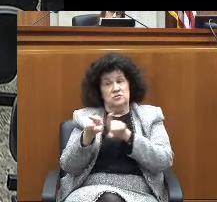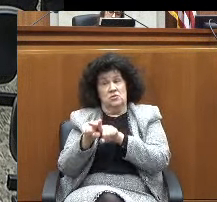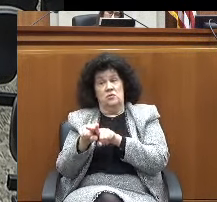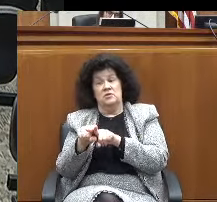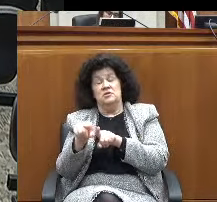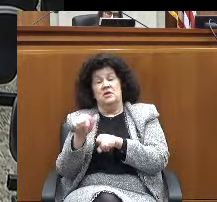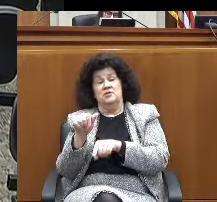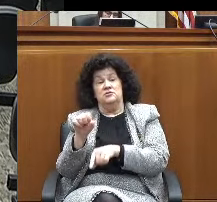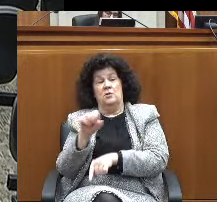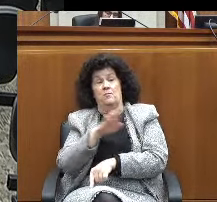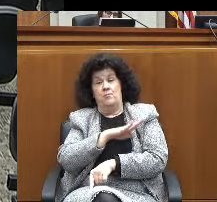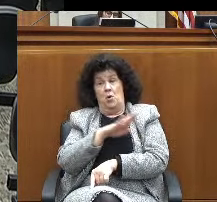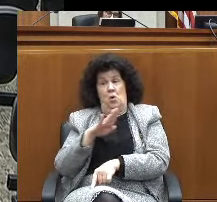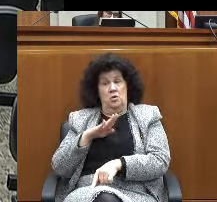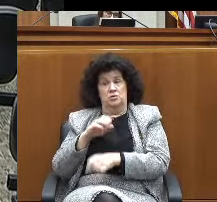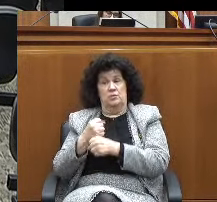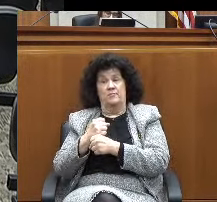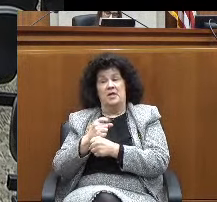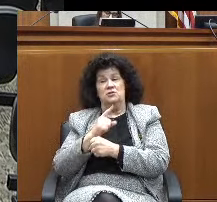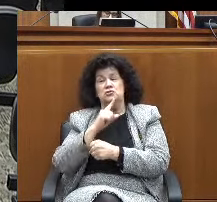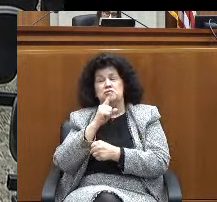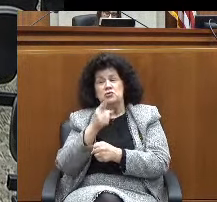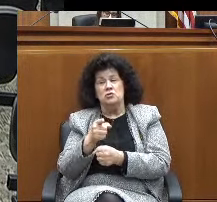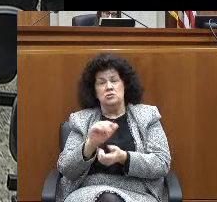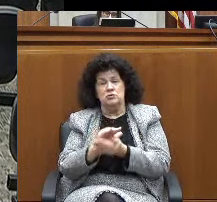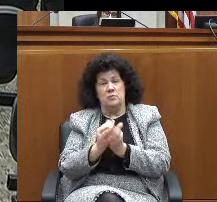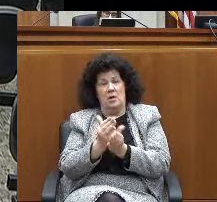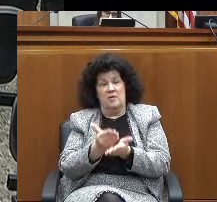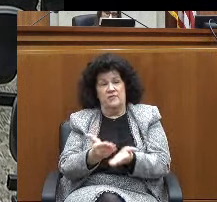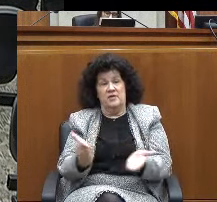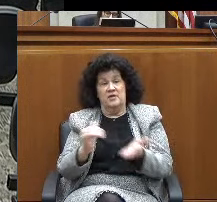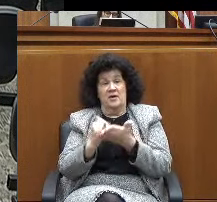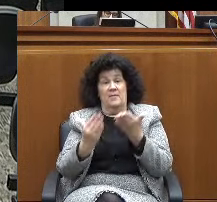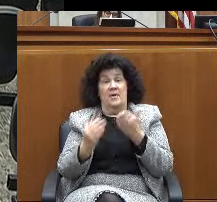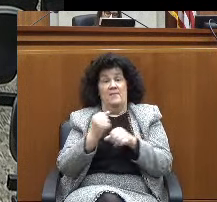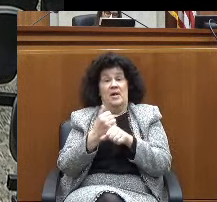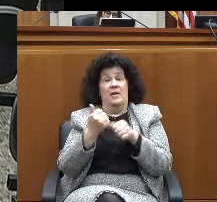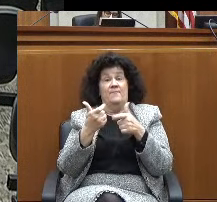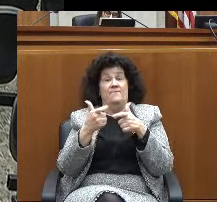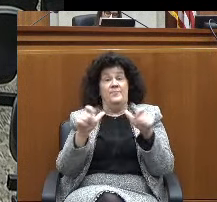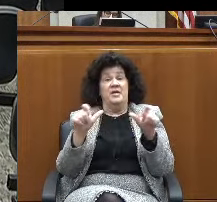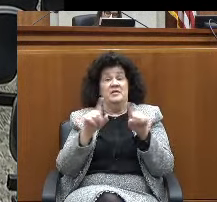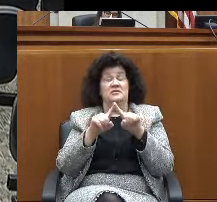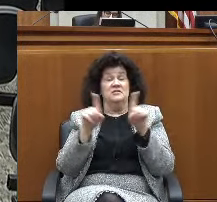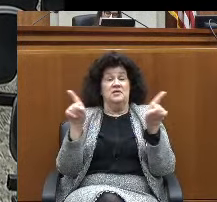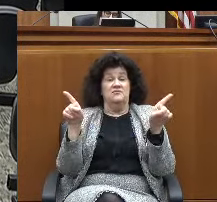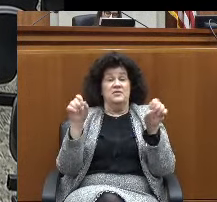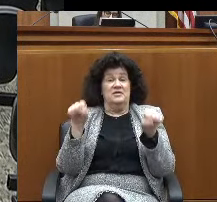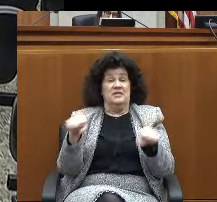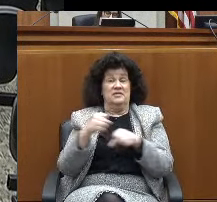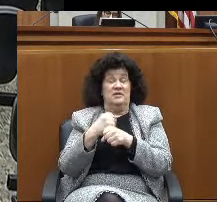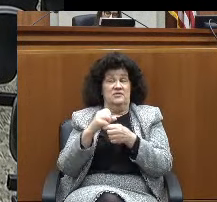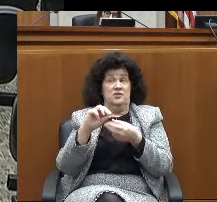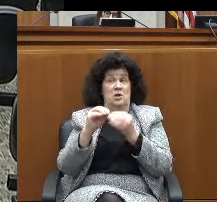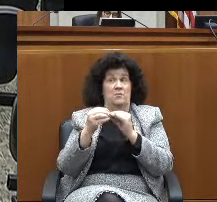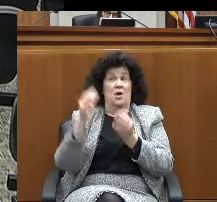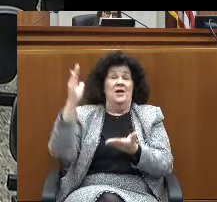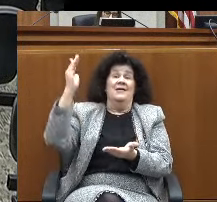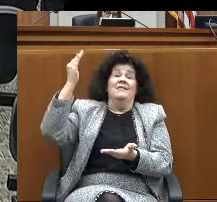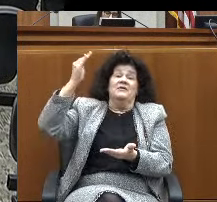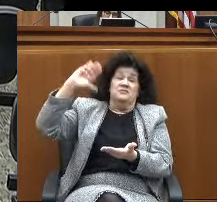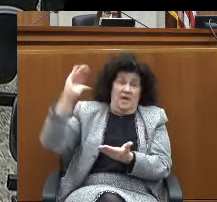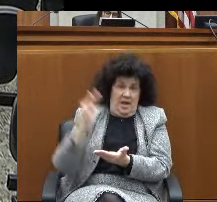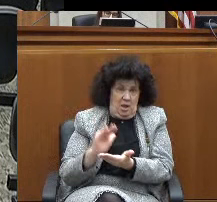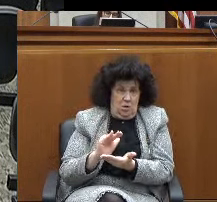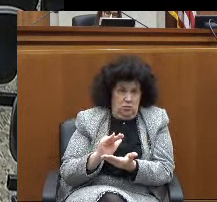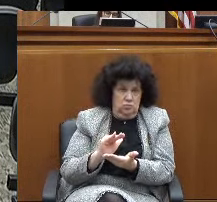to make sure that little things that might make a big difference and could get this number down significantly, that we're actually